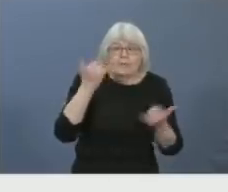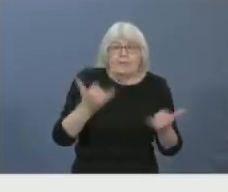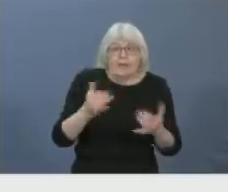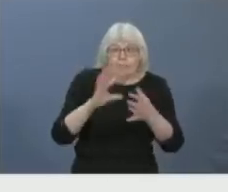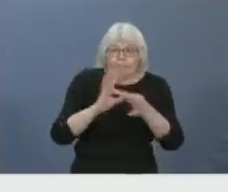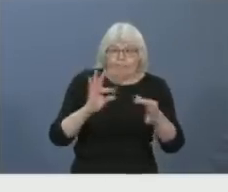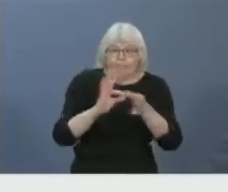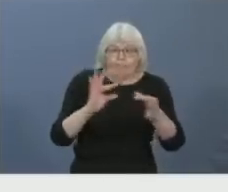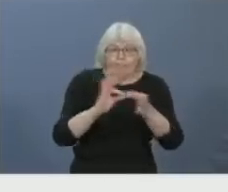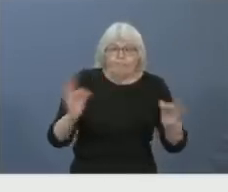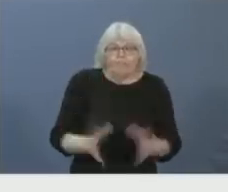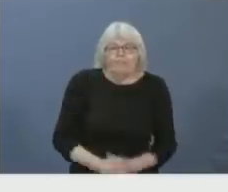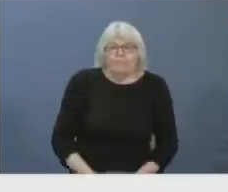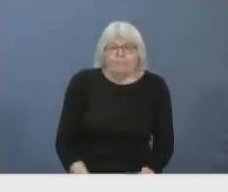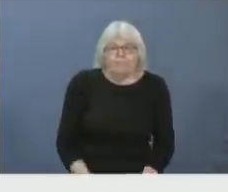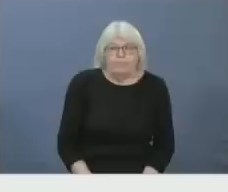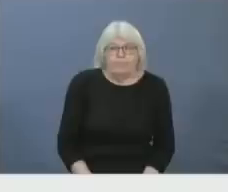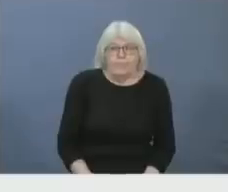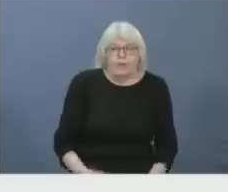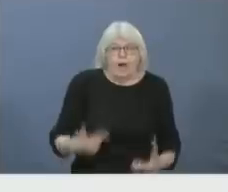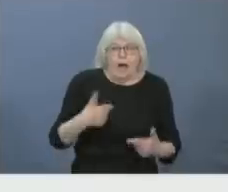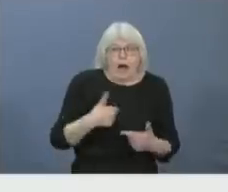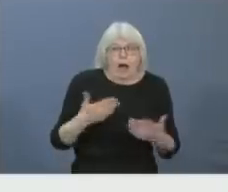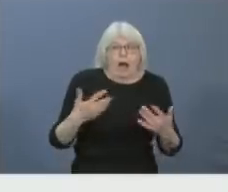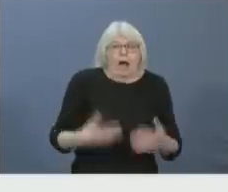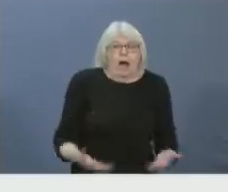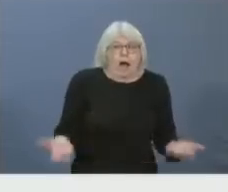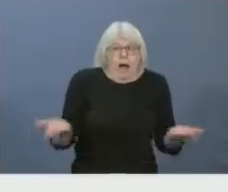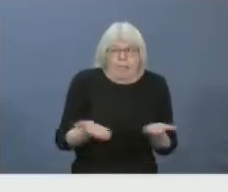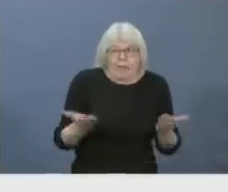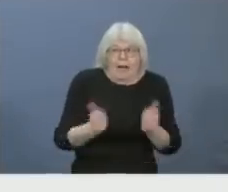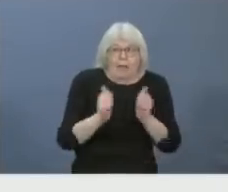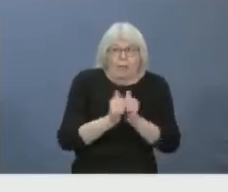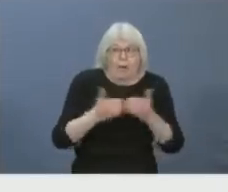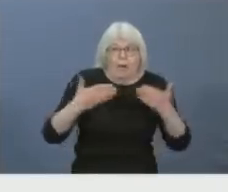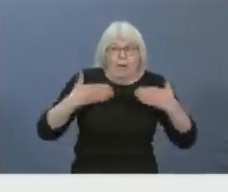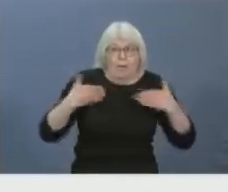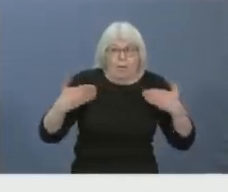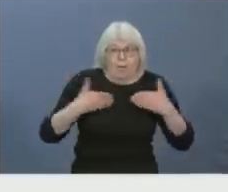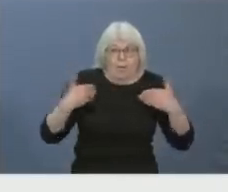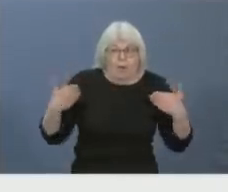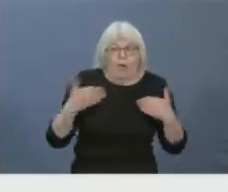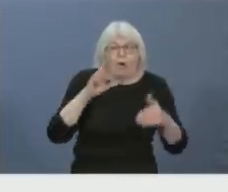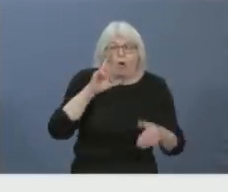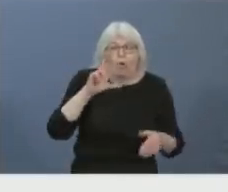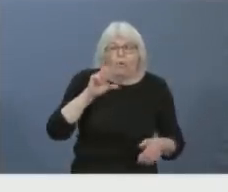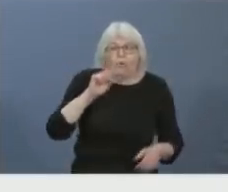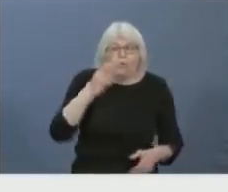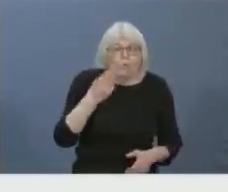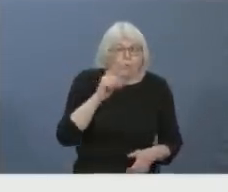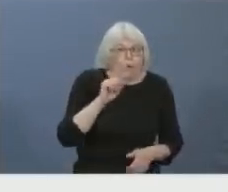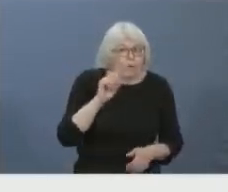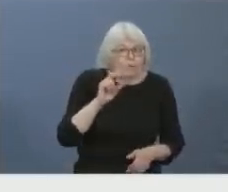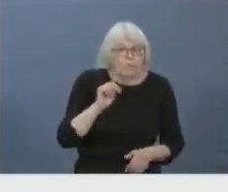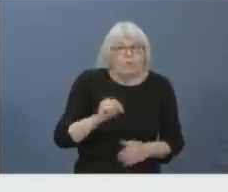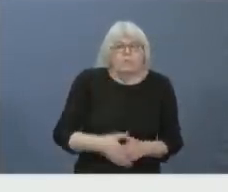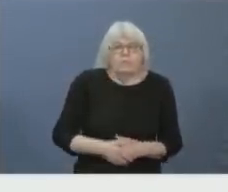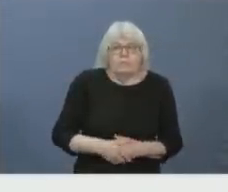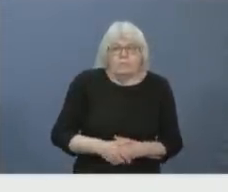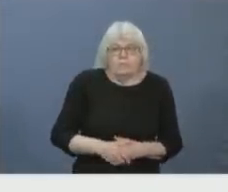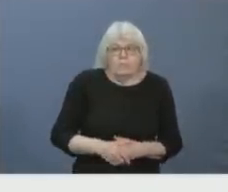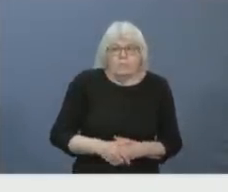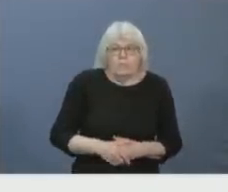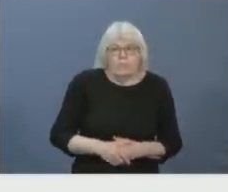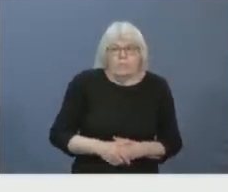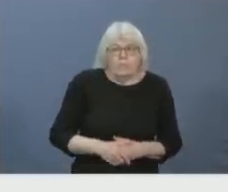with MLA Nolan Young and Minister Rushton, Minister LeBlanc, and Minister Lawler. We'll tell you the fire here is a very